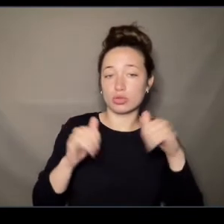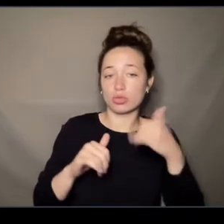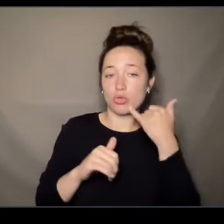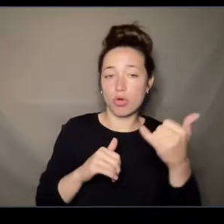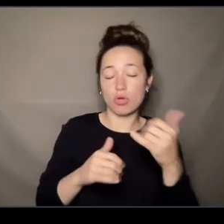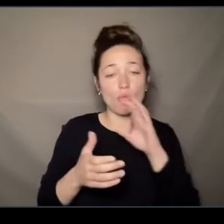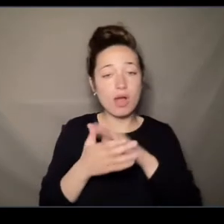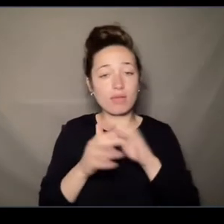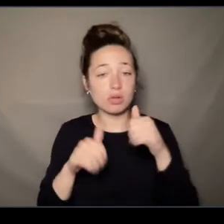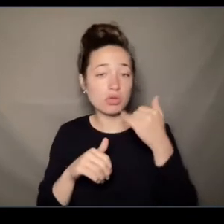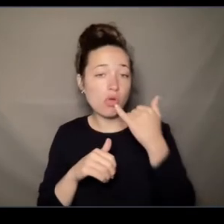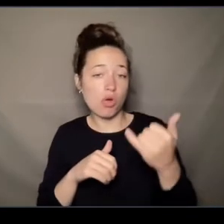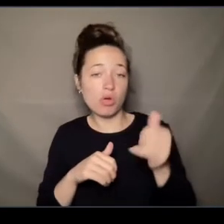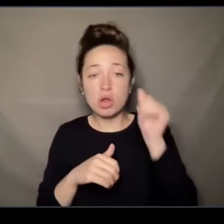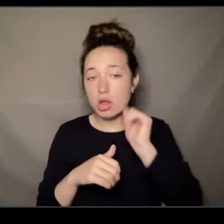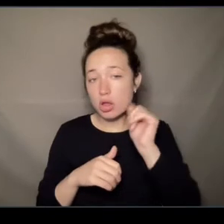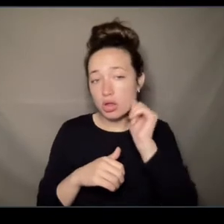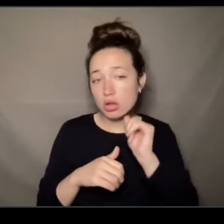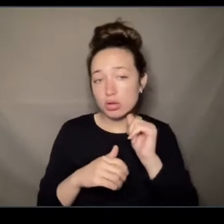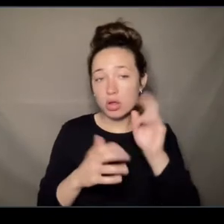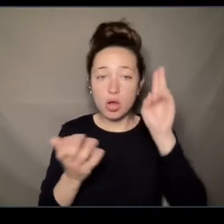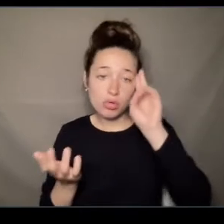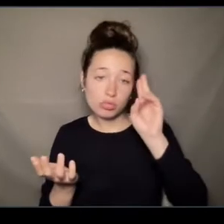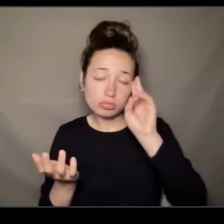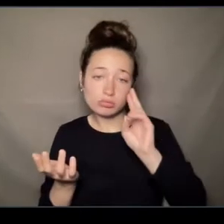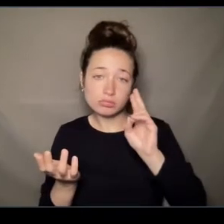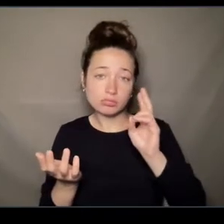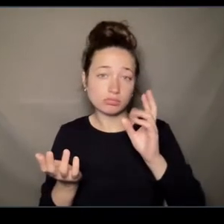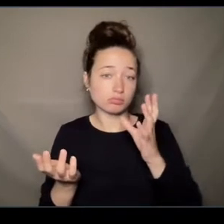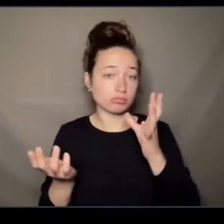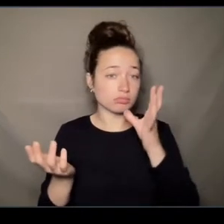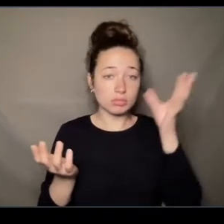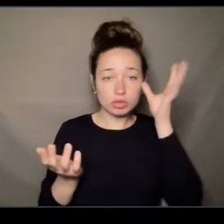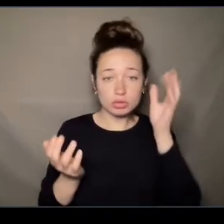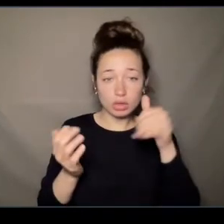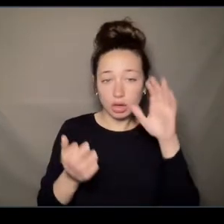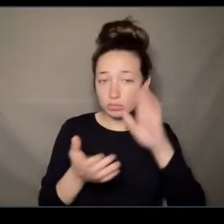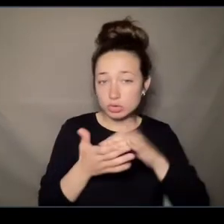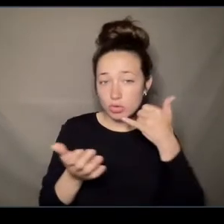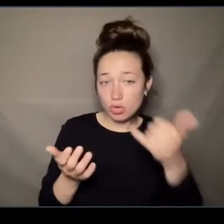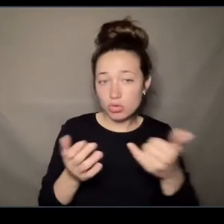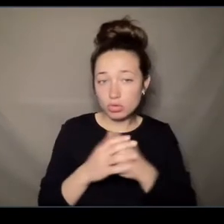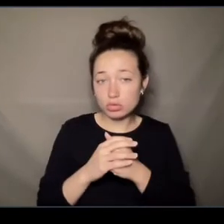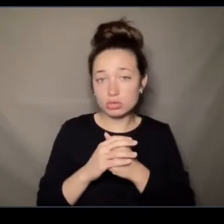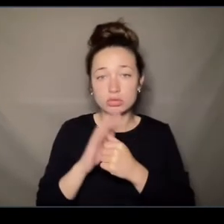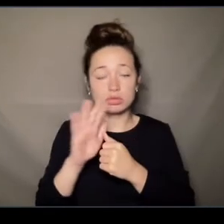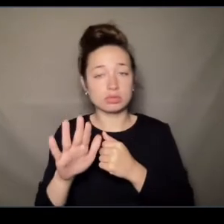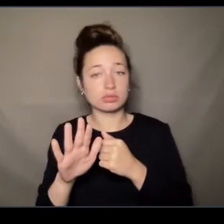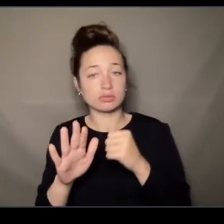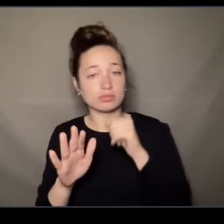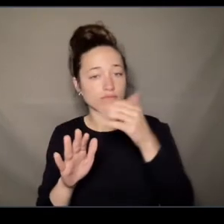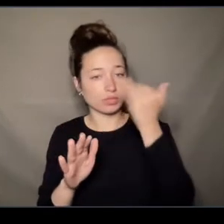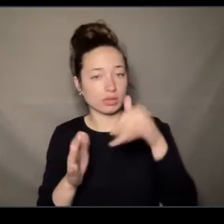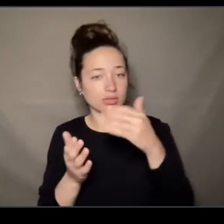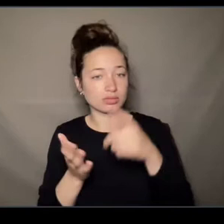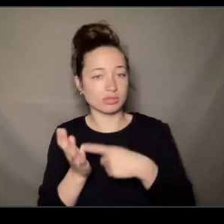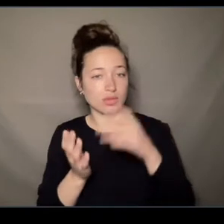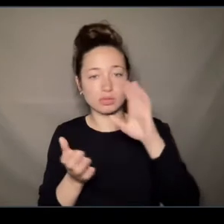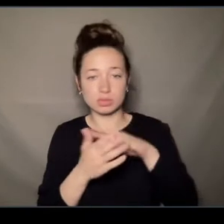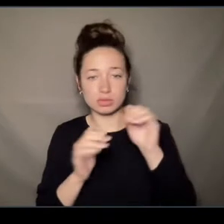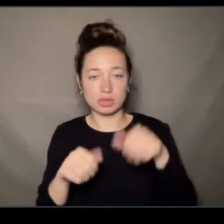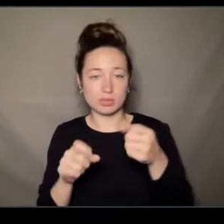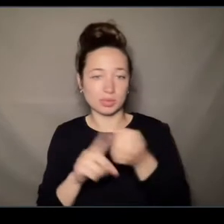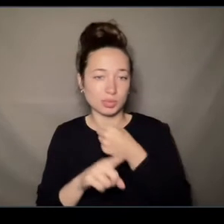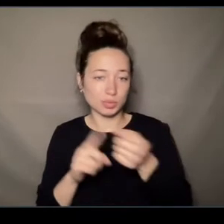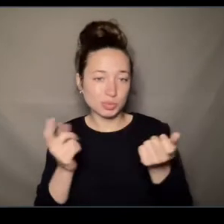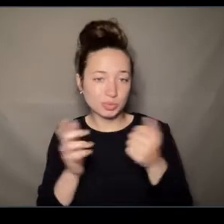a wife could call, an aunt could call, an uncle could call, a parent can call, a husband can call. Let's not forget that sometimes husbands are also